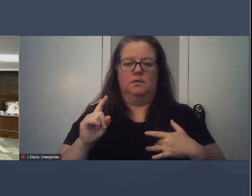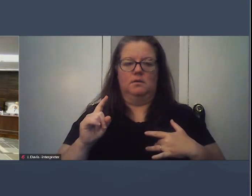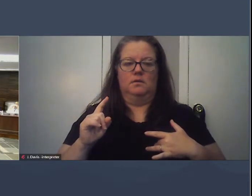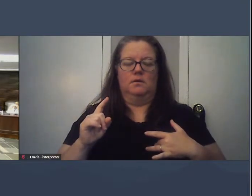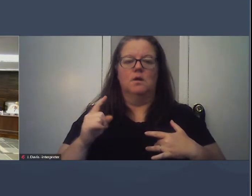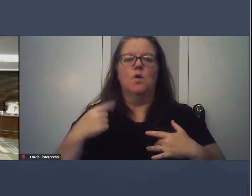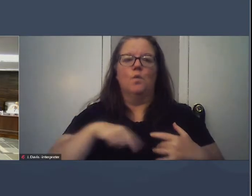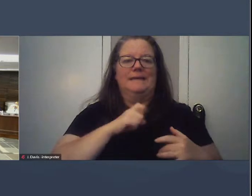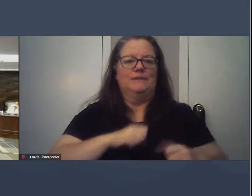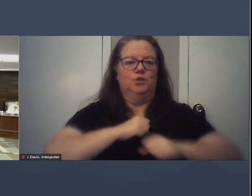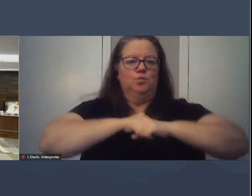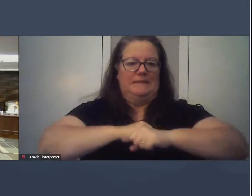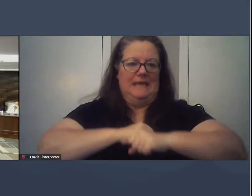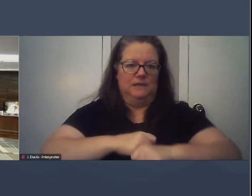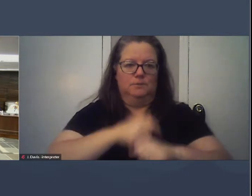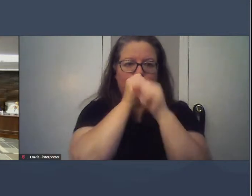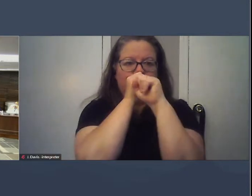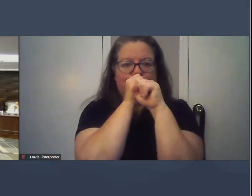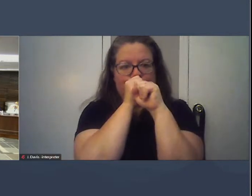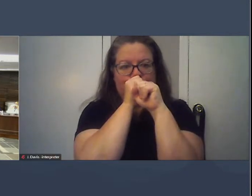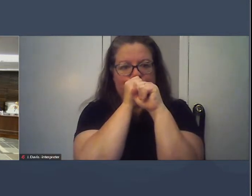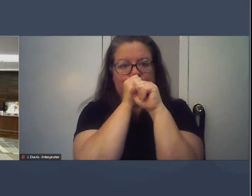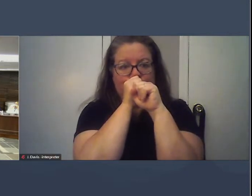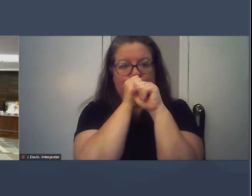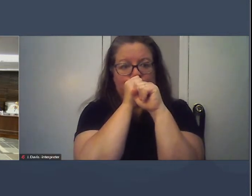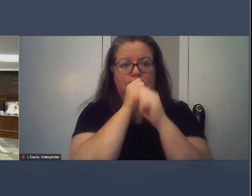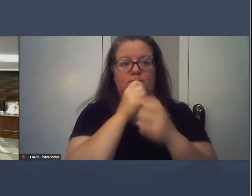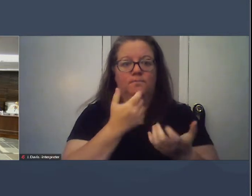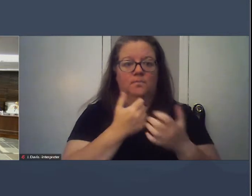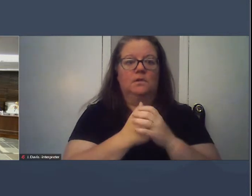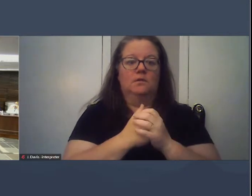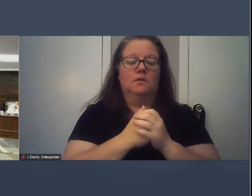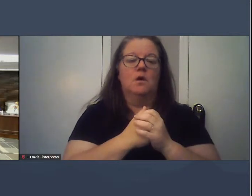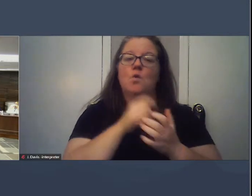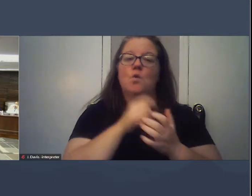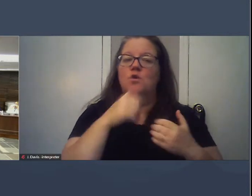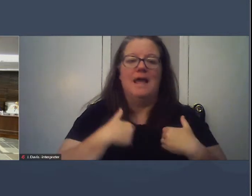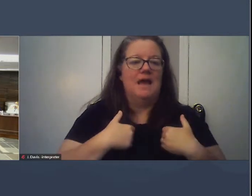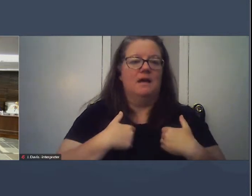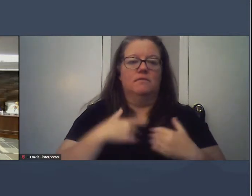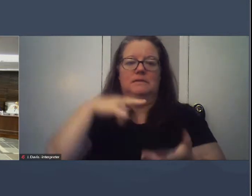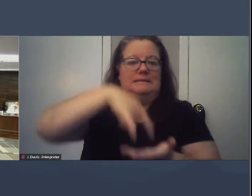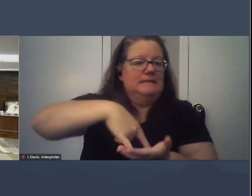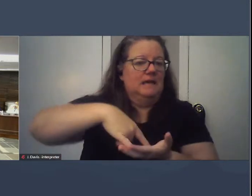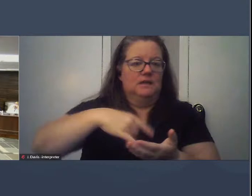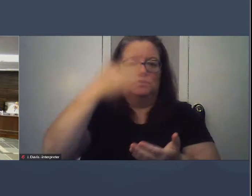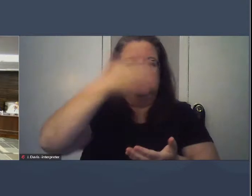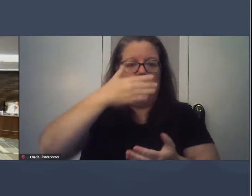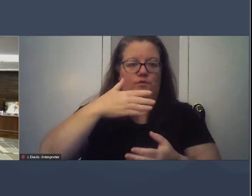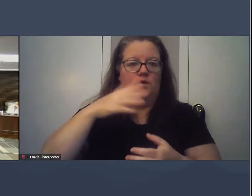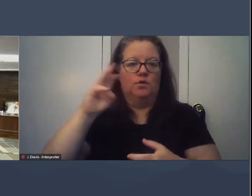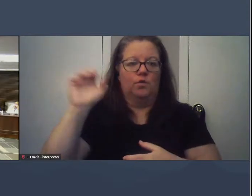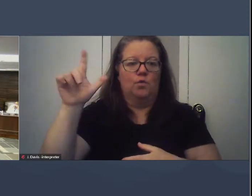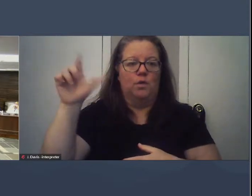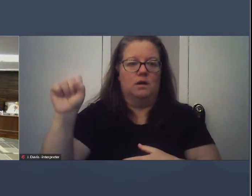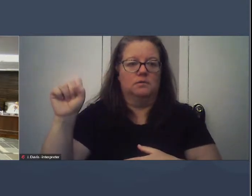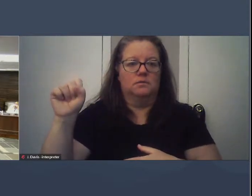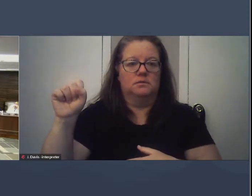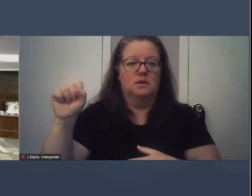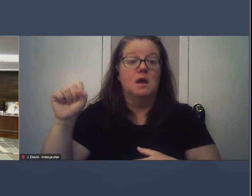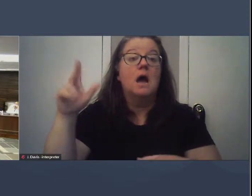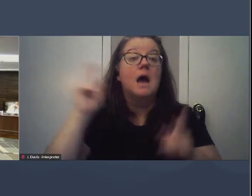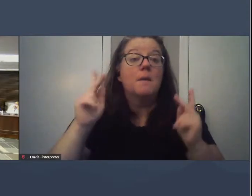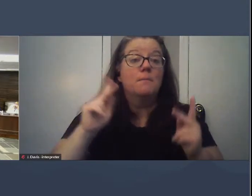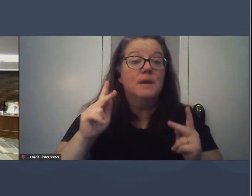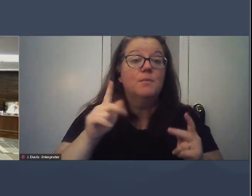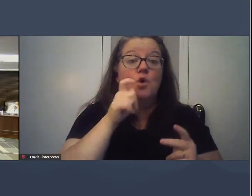hear you, and I'll let Nick and our wells they don't have signs on our wells. No. Our actual wells outside, people know, living next door to them know there's a well behind